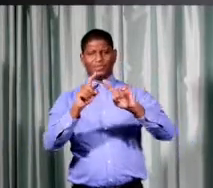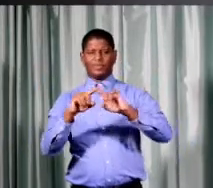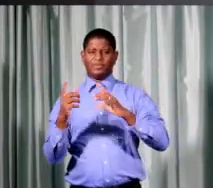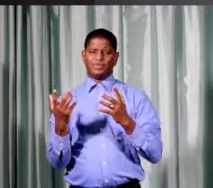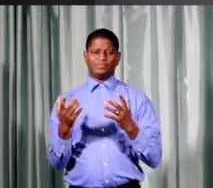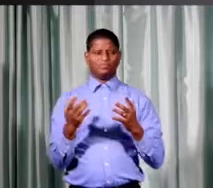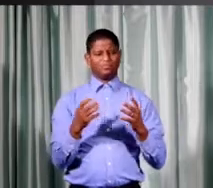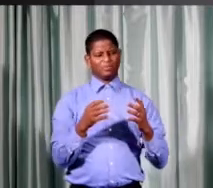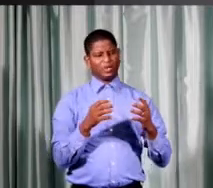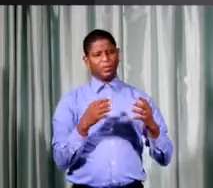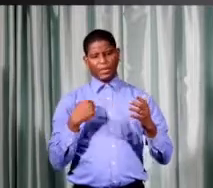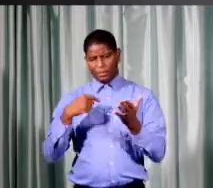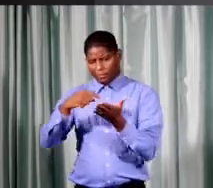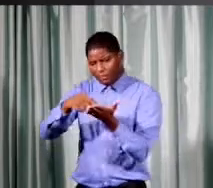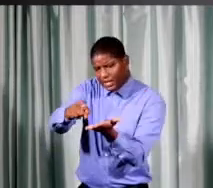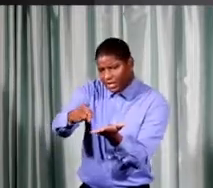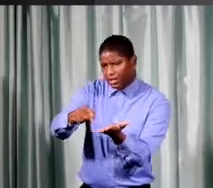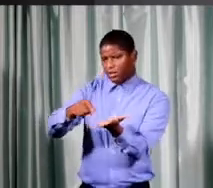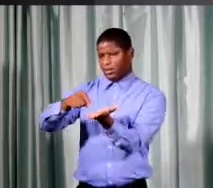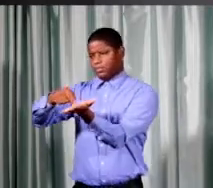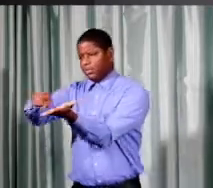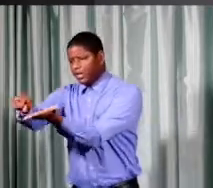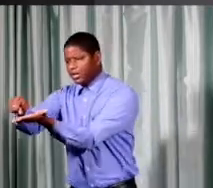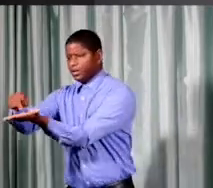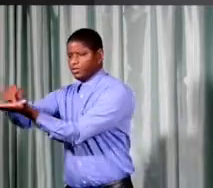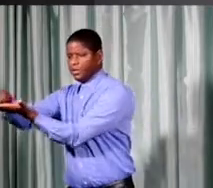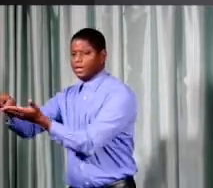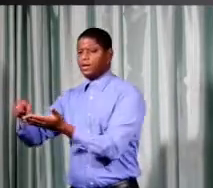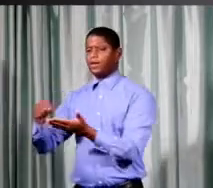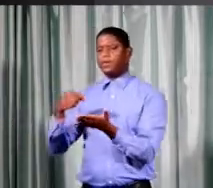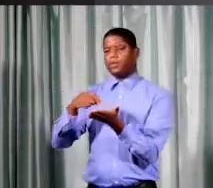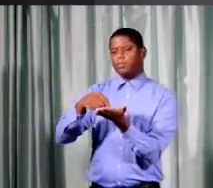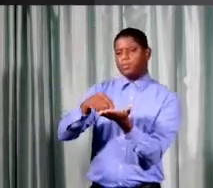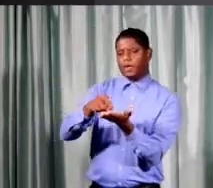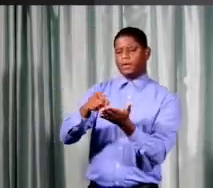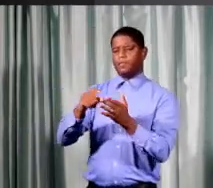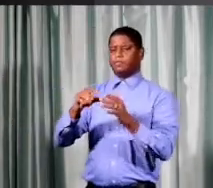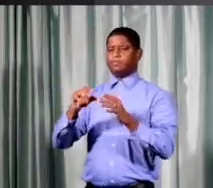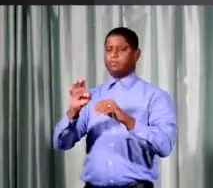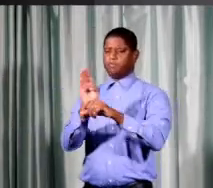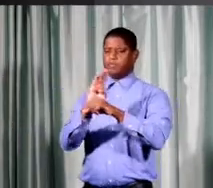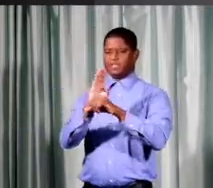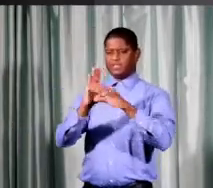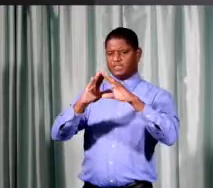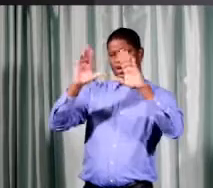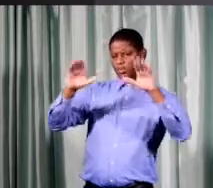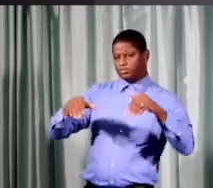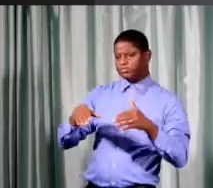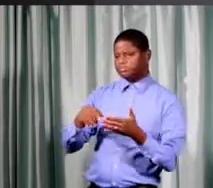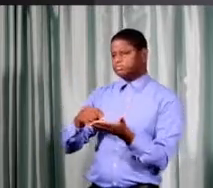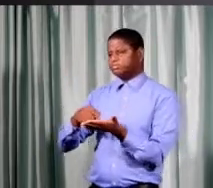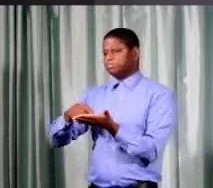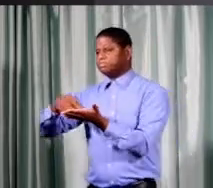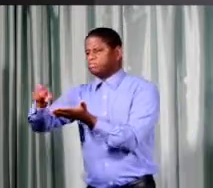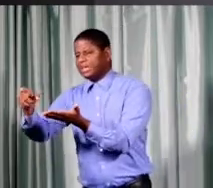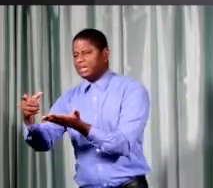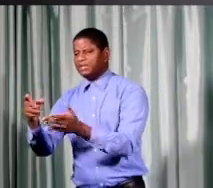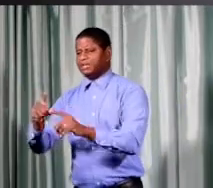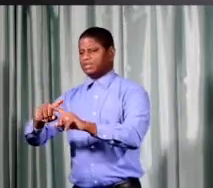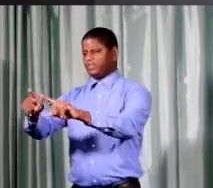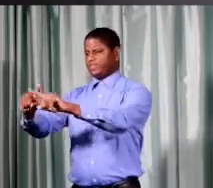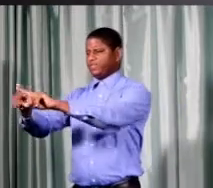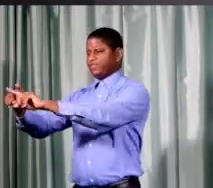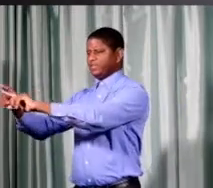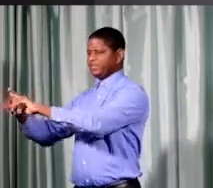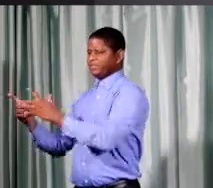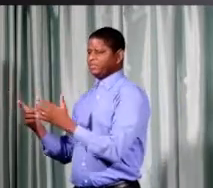right? And that gives you income. And there's what you, somewhere along there, you see something with taxes, and there's